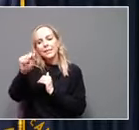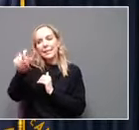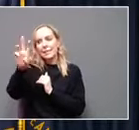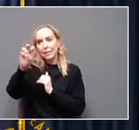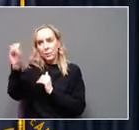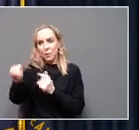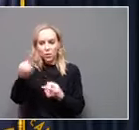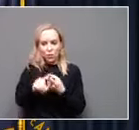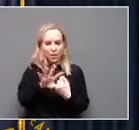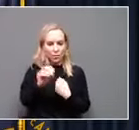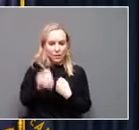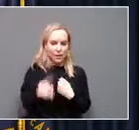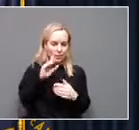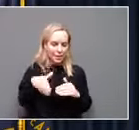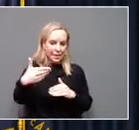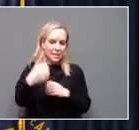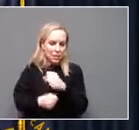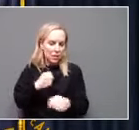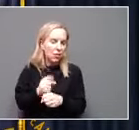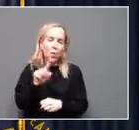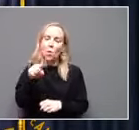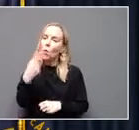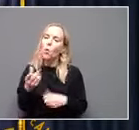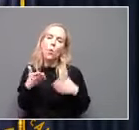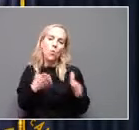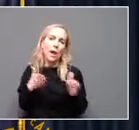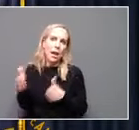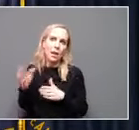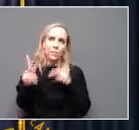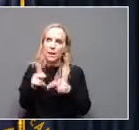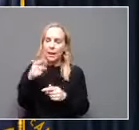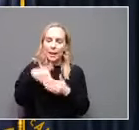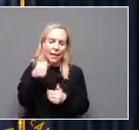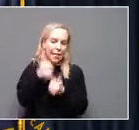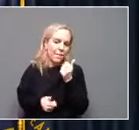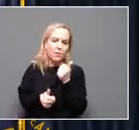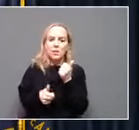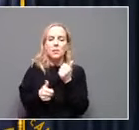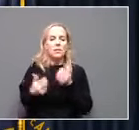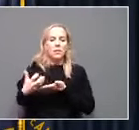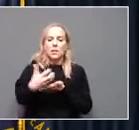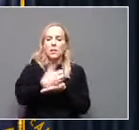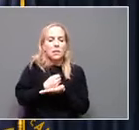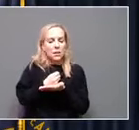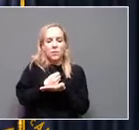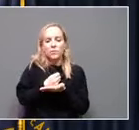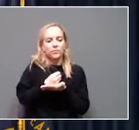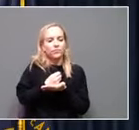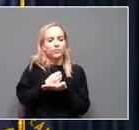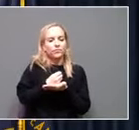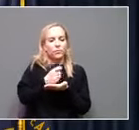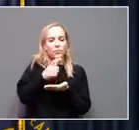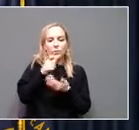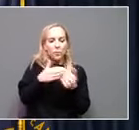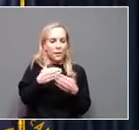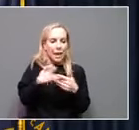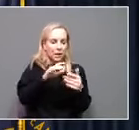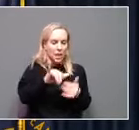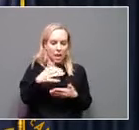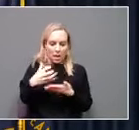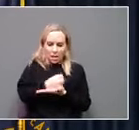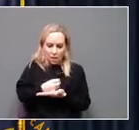next year. It's the only way that people in every income bracket get a little bit of help. And it's the only